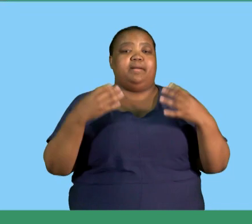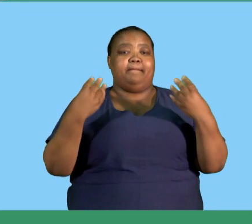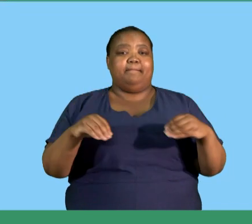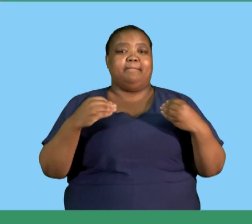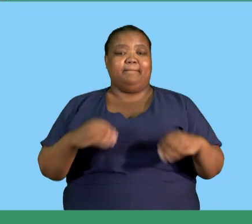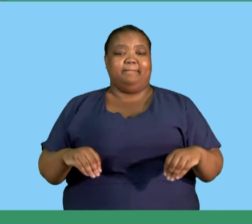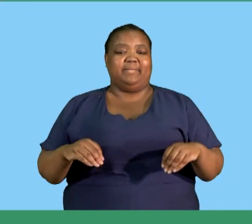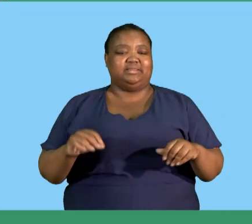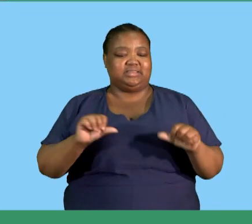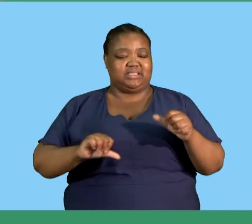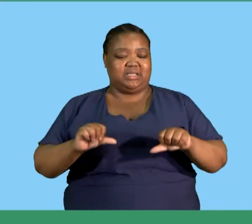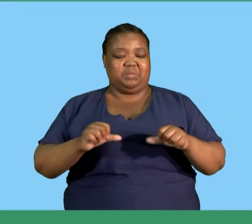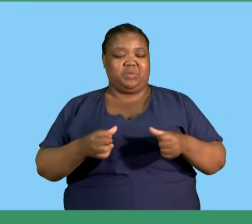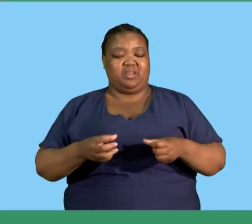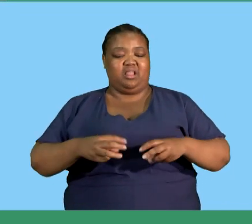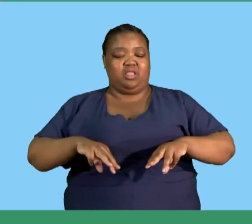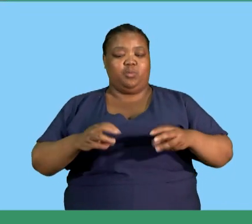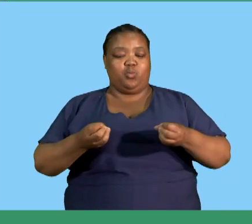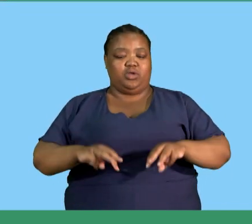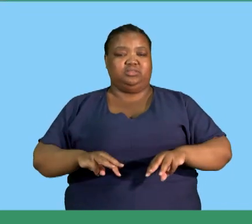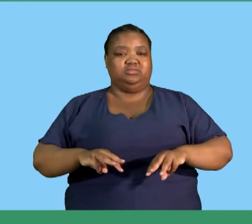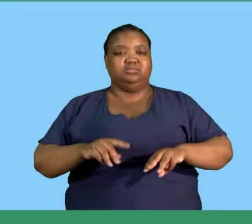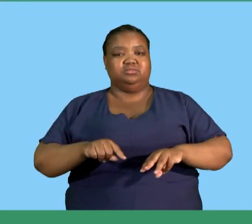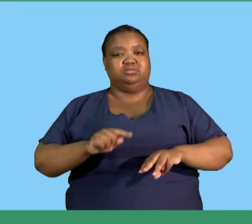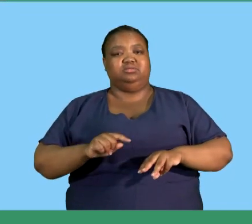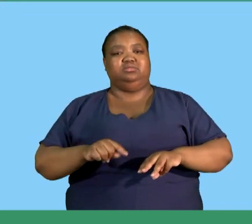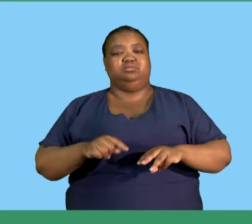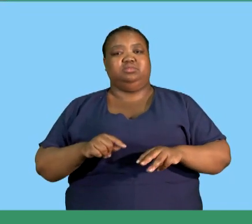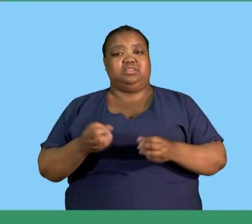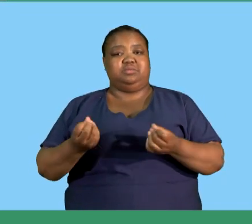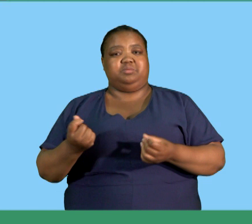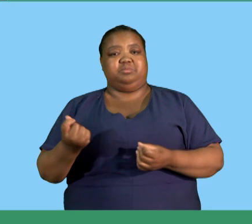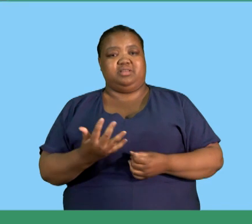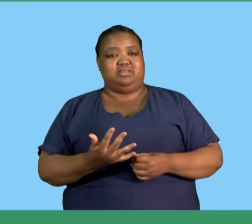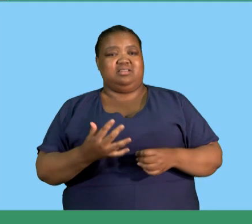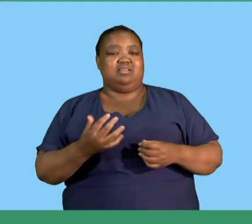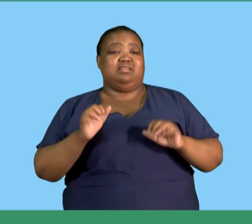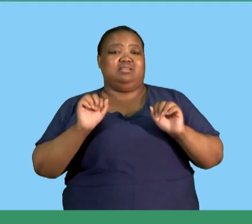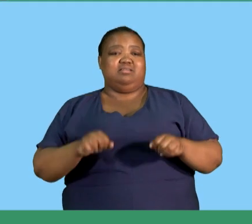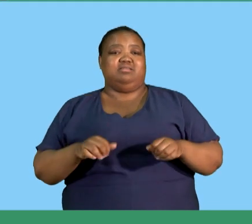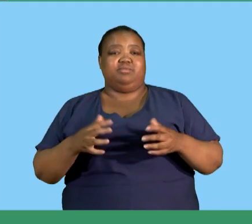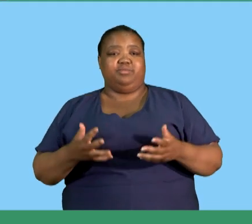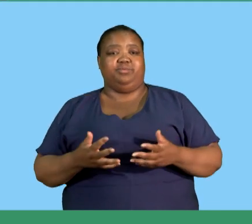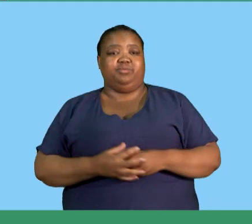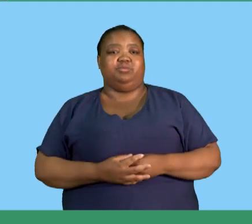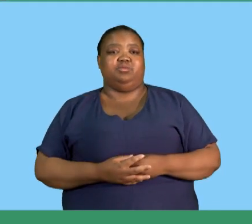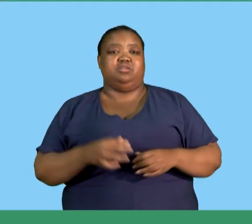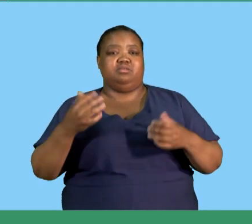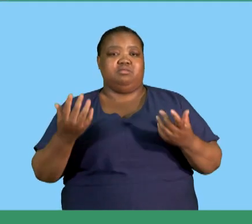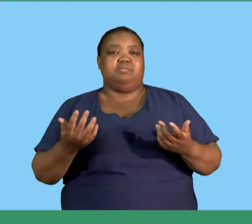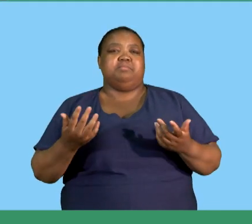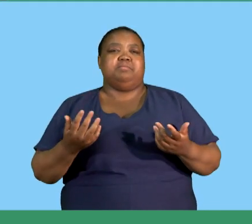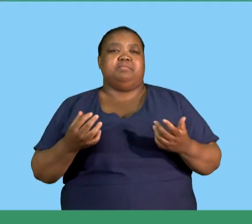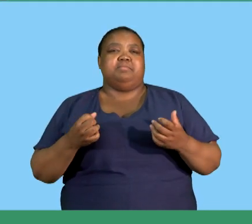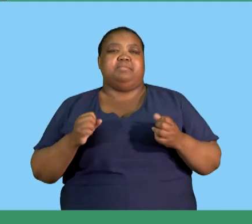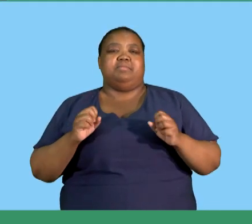of business waste may be expensive. So what should happen? Implement cost-effective measures to dispose of